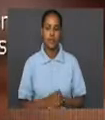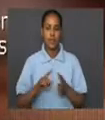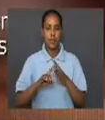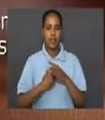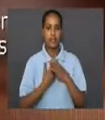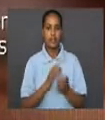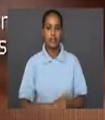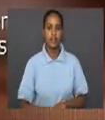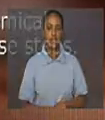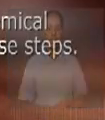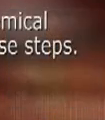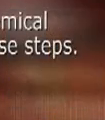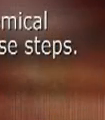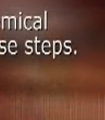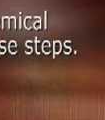Begin.